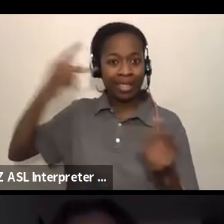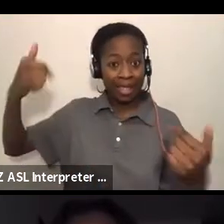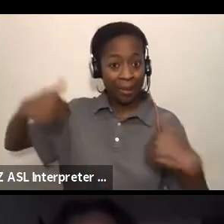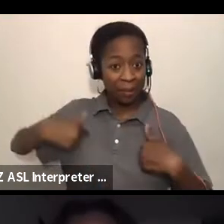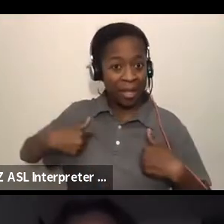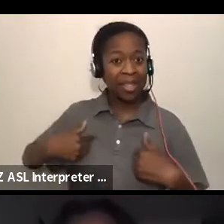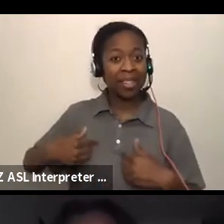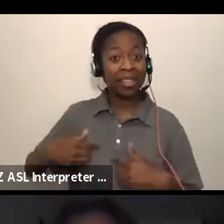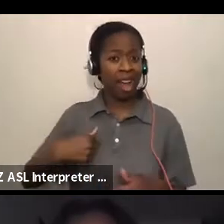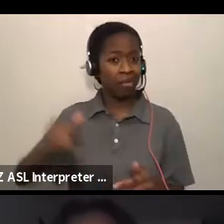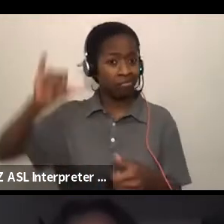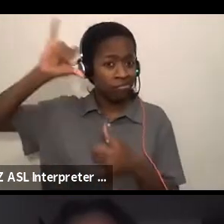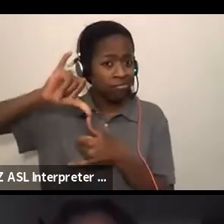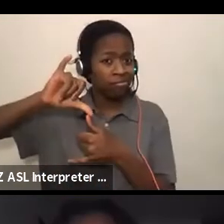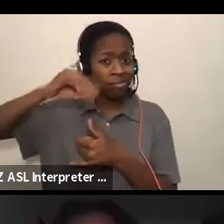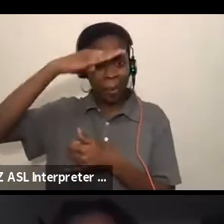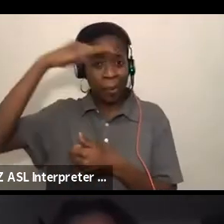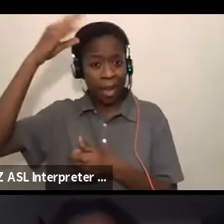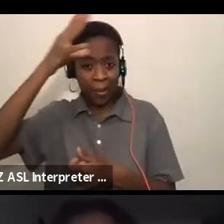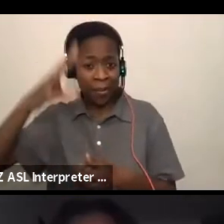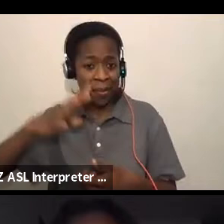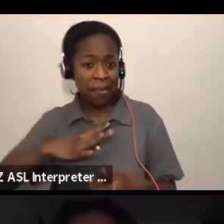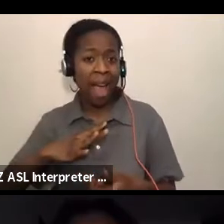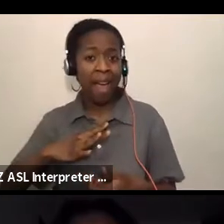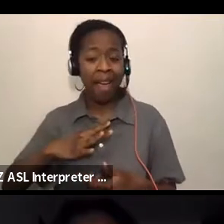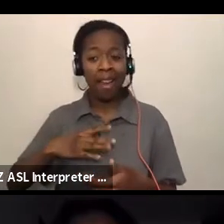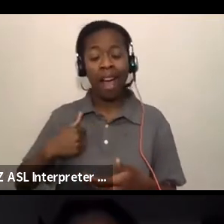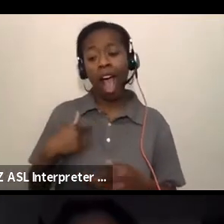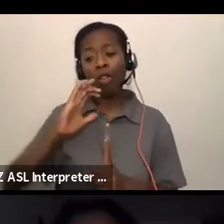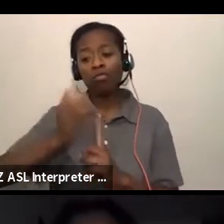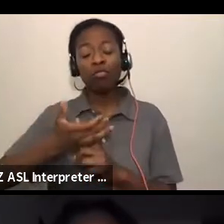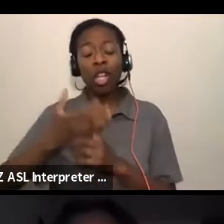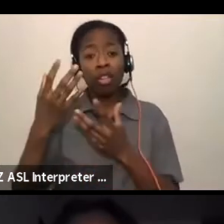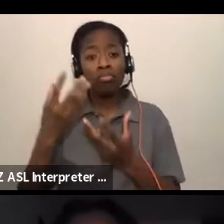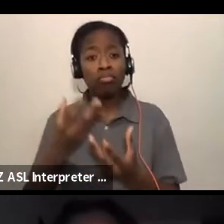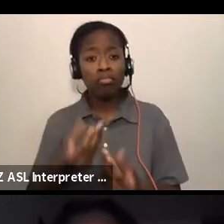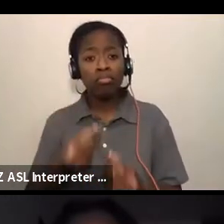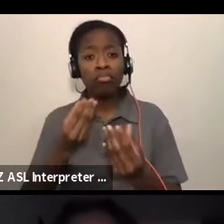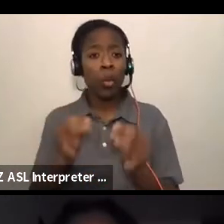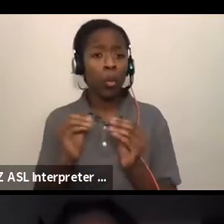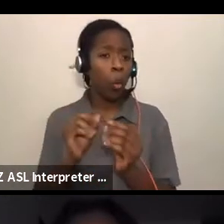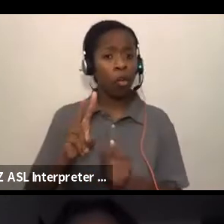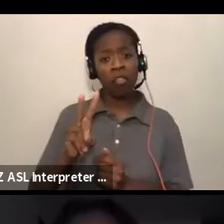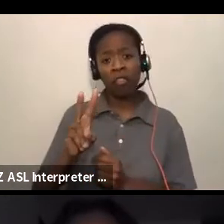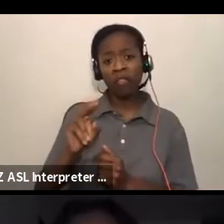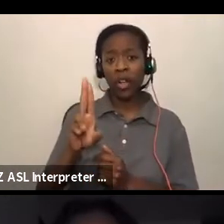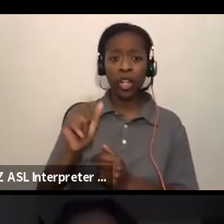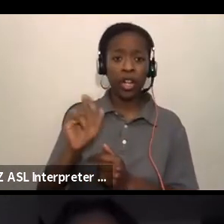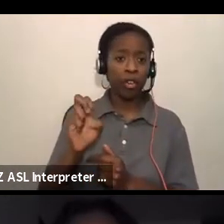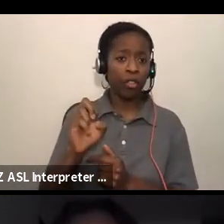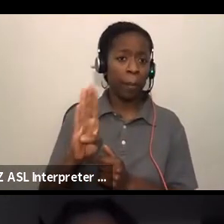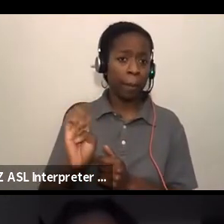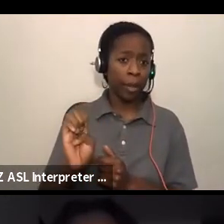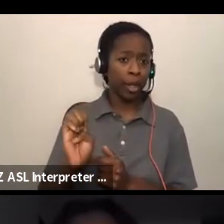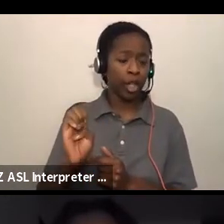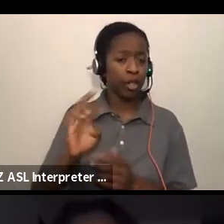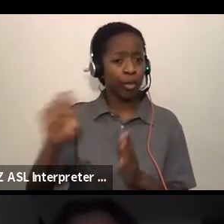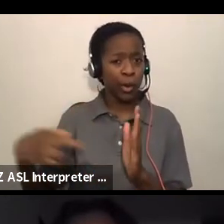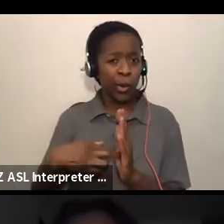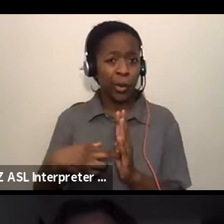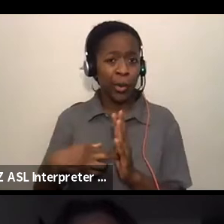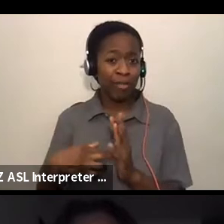being 6'1 and big, like, be soft or, like, go for more vulnerable roles. It's just, like, a politics that, like, you learn to either